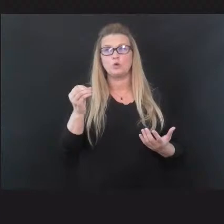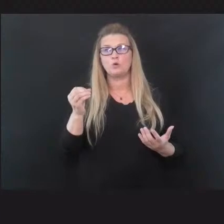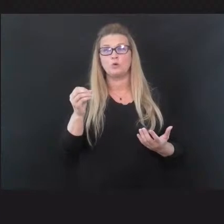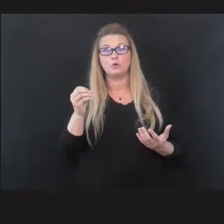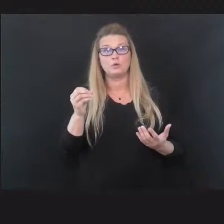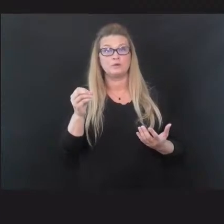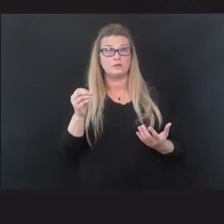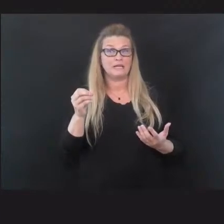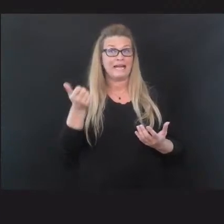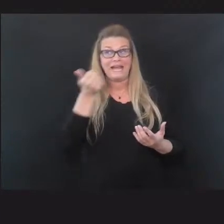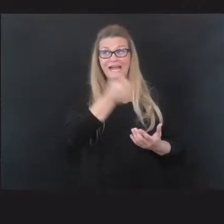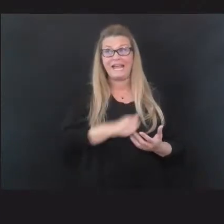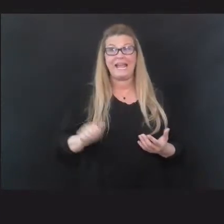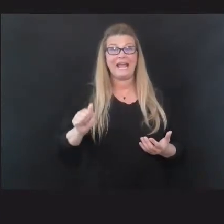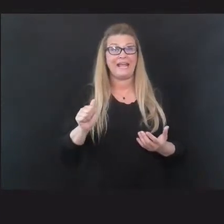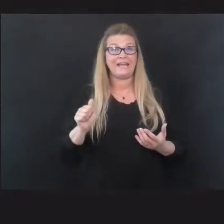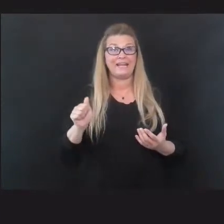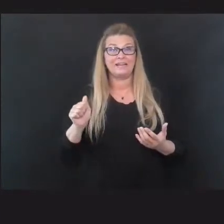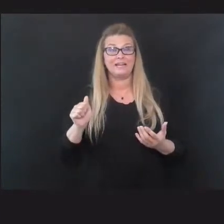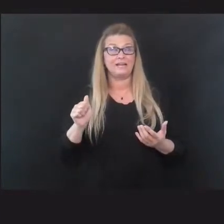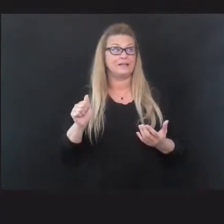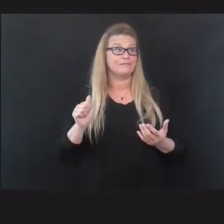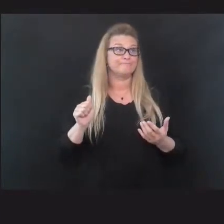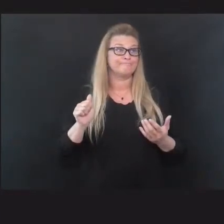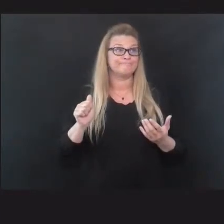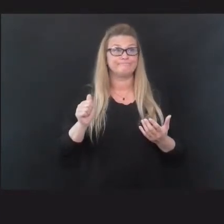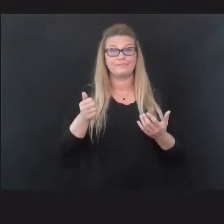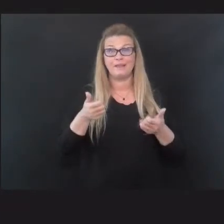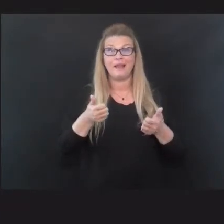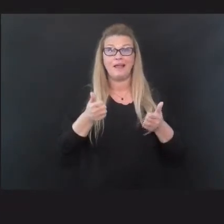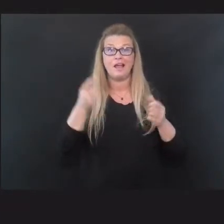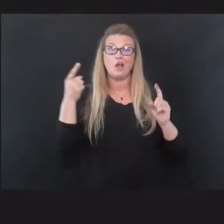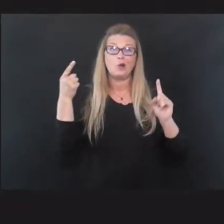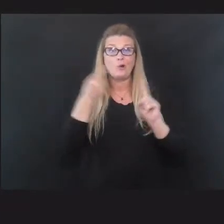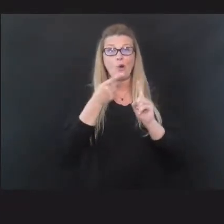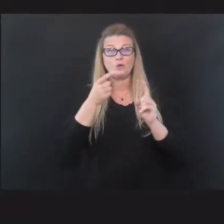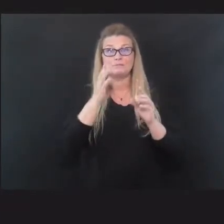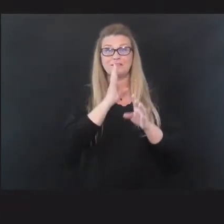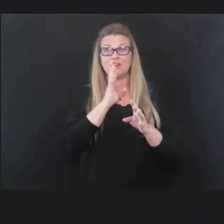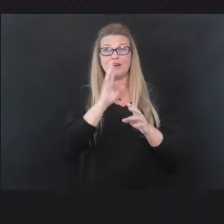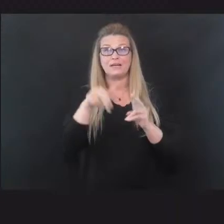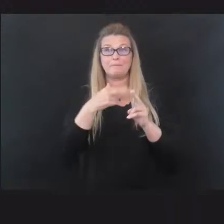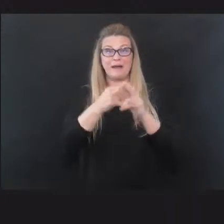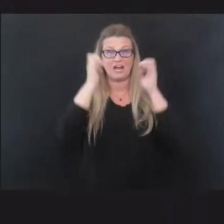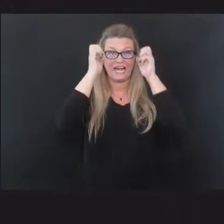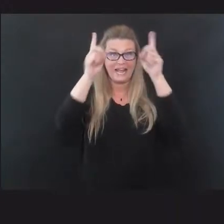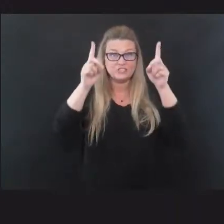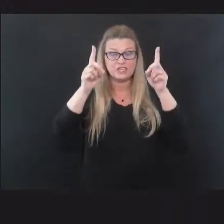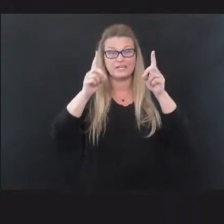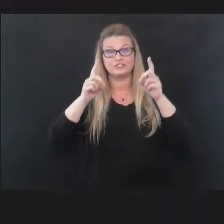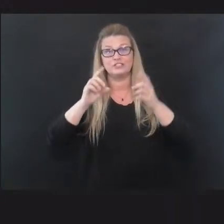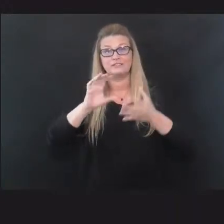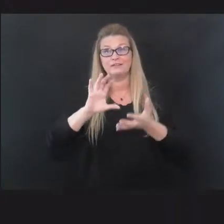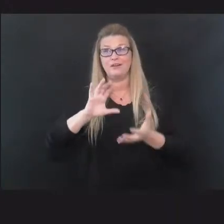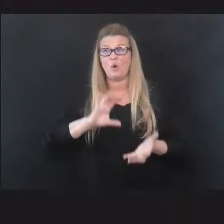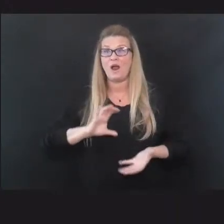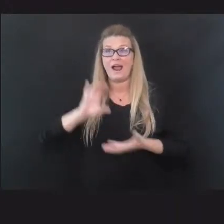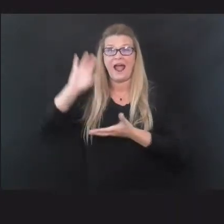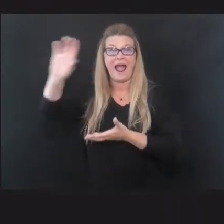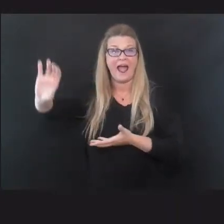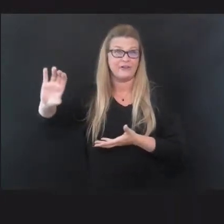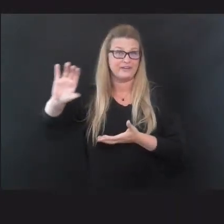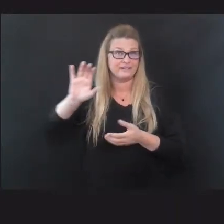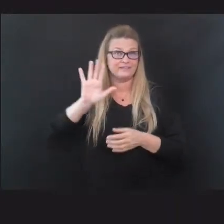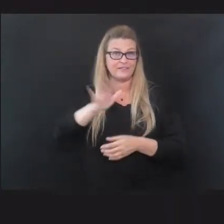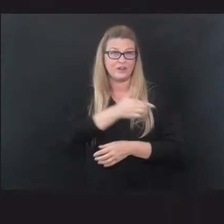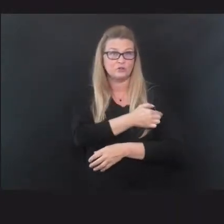Is there any efforts to work on education out in this area? Have we started reallocating doses elsewhere? Because Mingo County